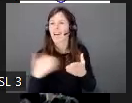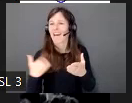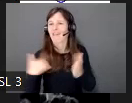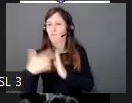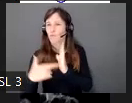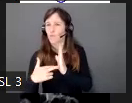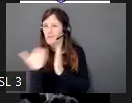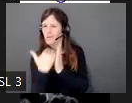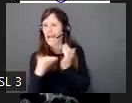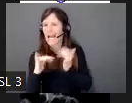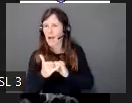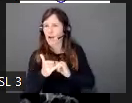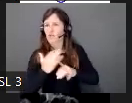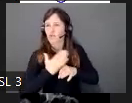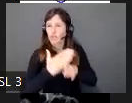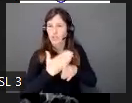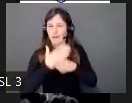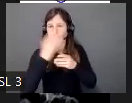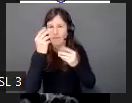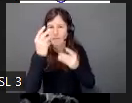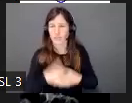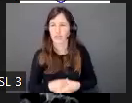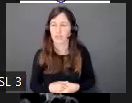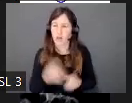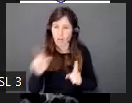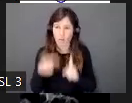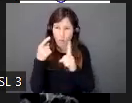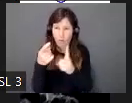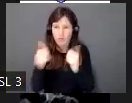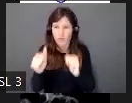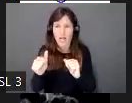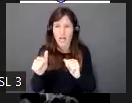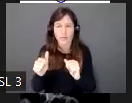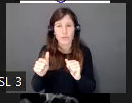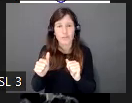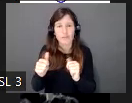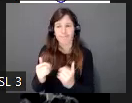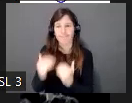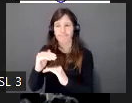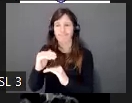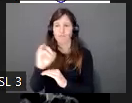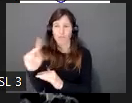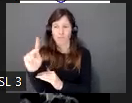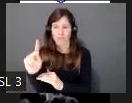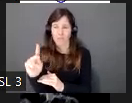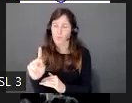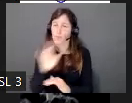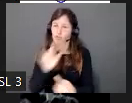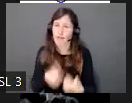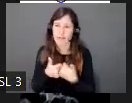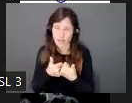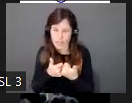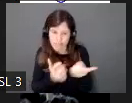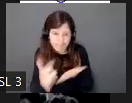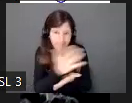immunity. Sharing good faith to deal with the risk. This is always a challenge. It's a challenge as management changes. It's a challenge